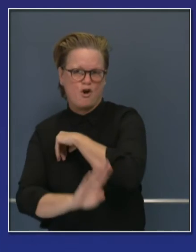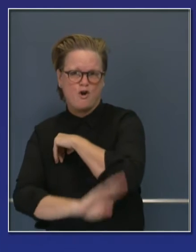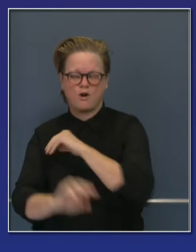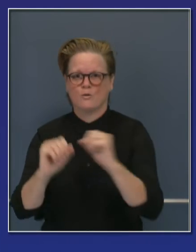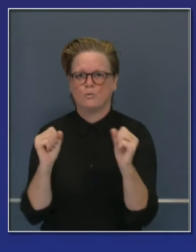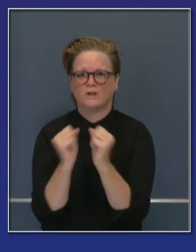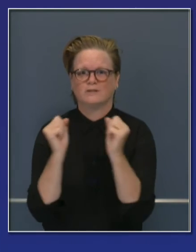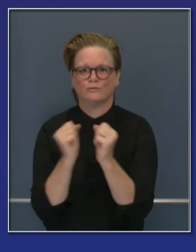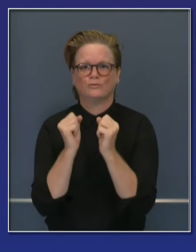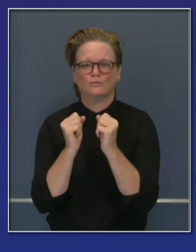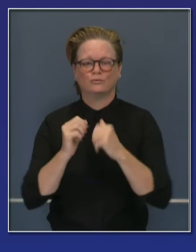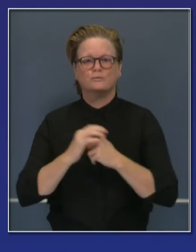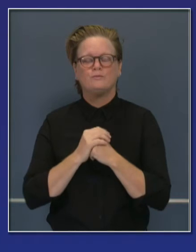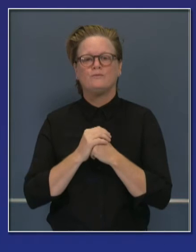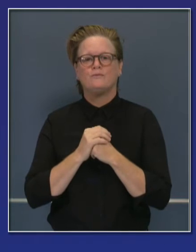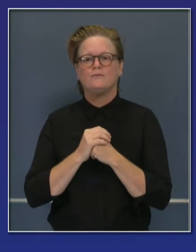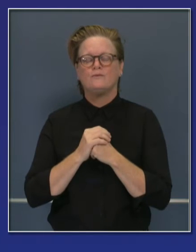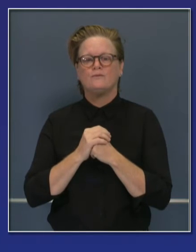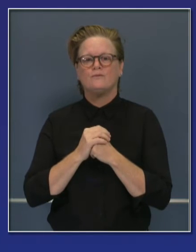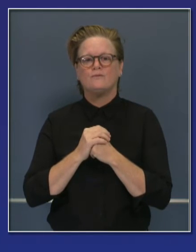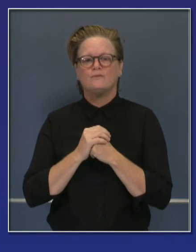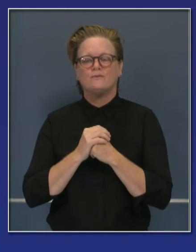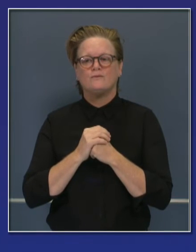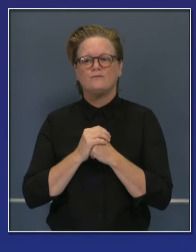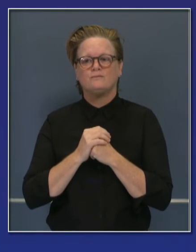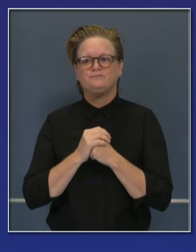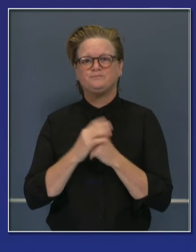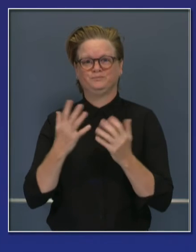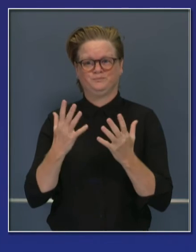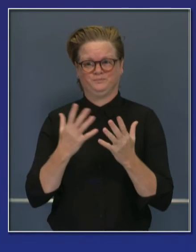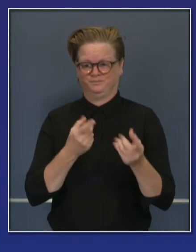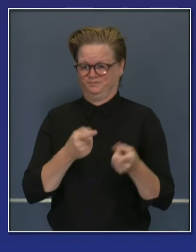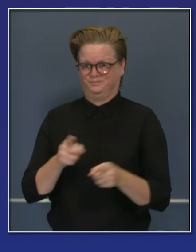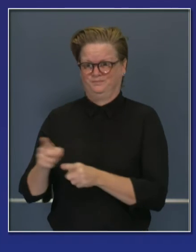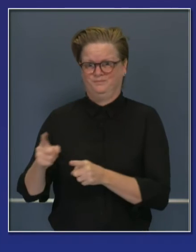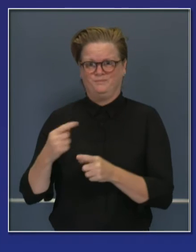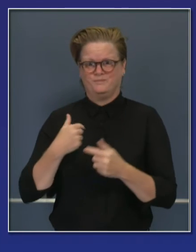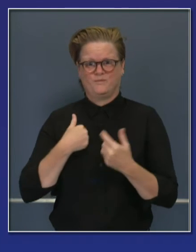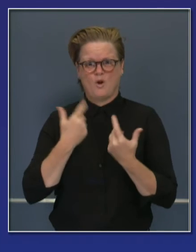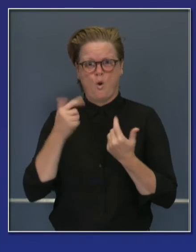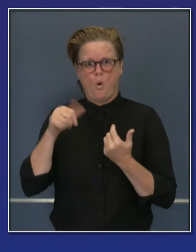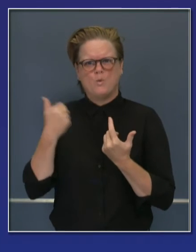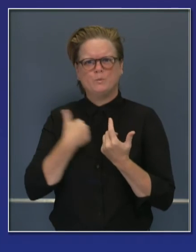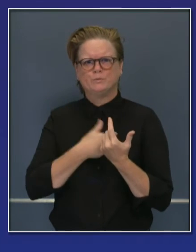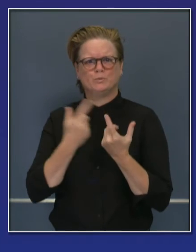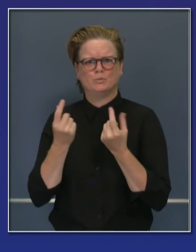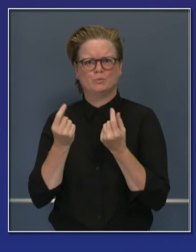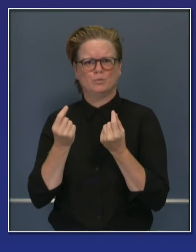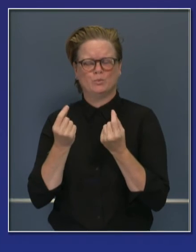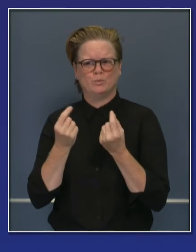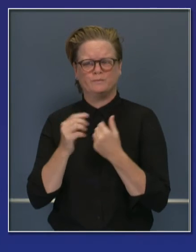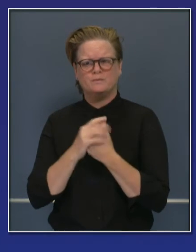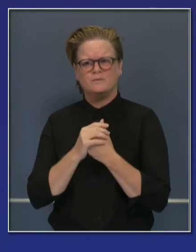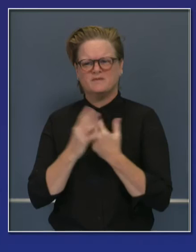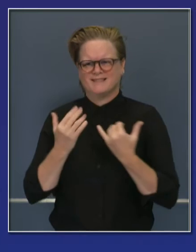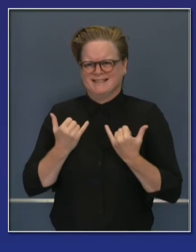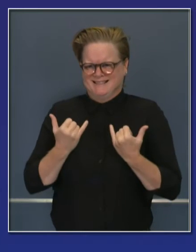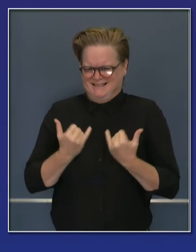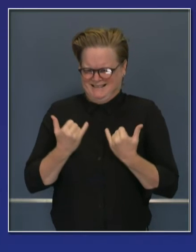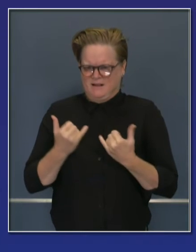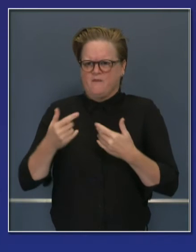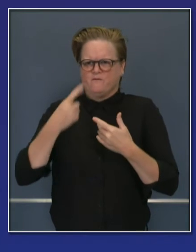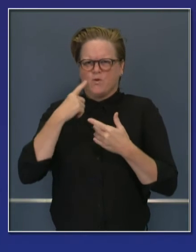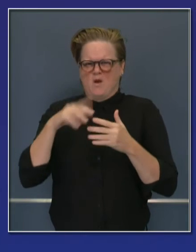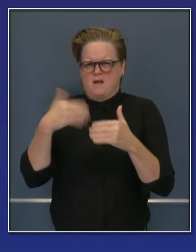weeks. Again, not to sit back idly, not just in terms of preparing for the medium term and the longer term, but also addressing